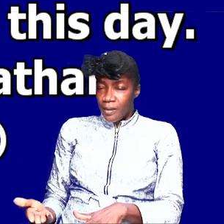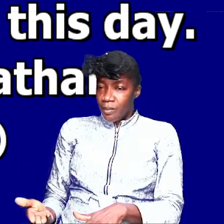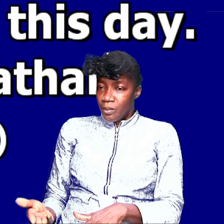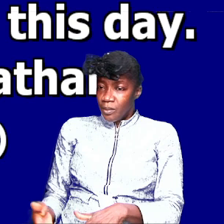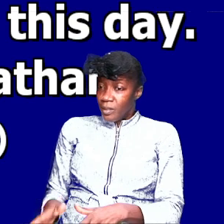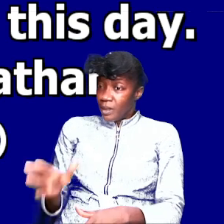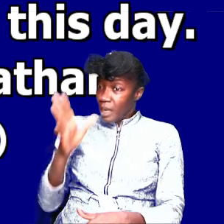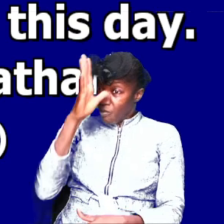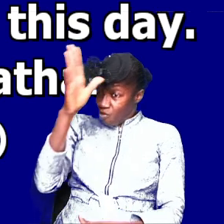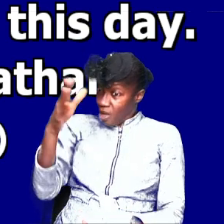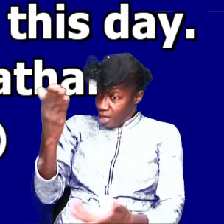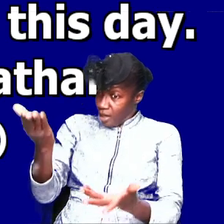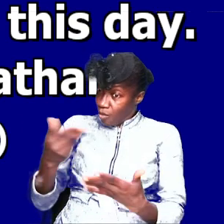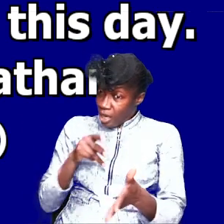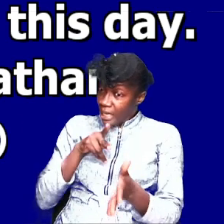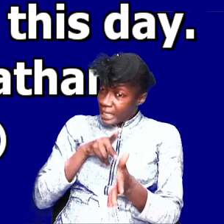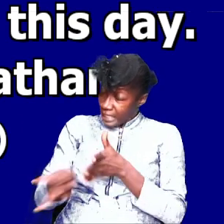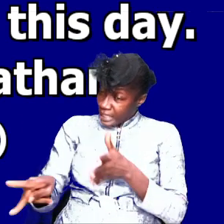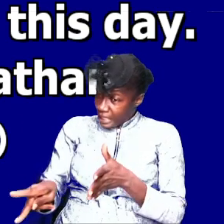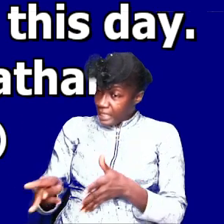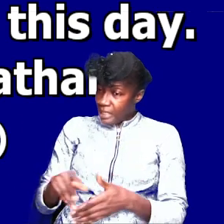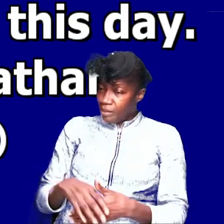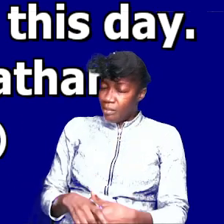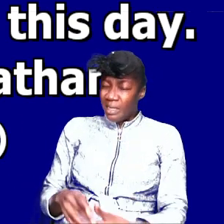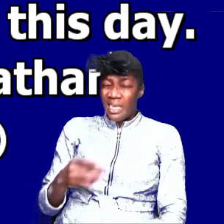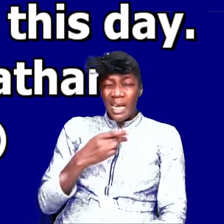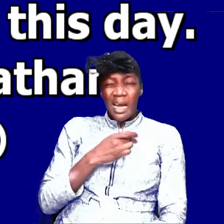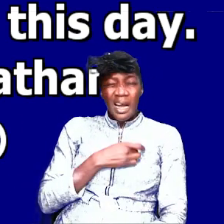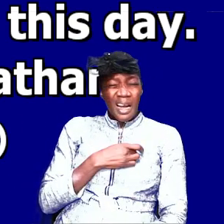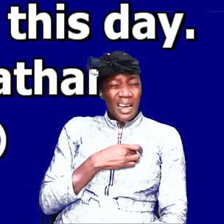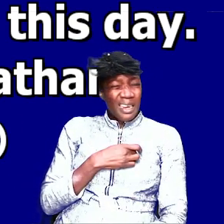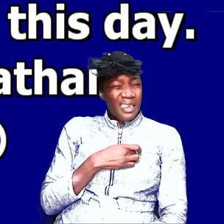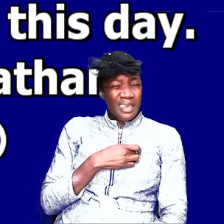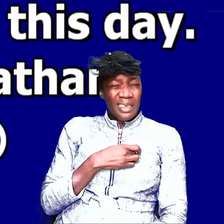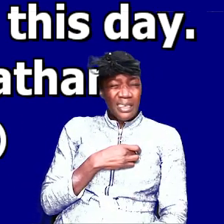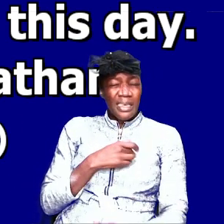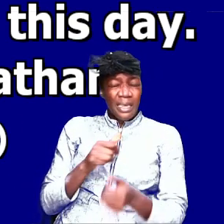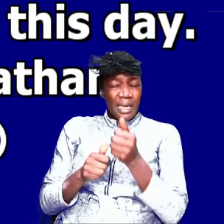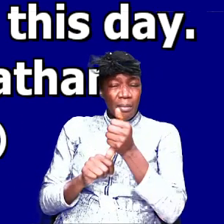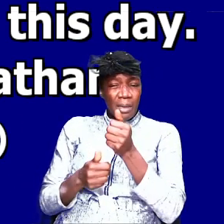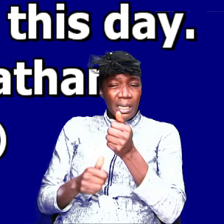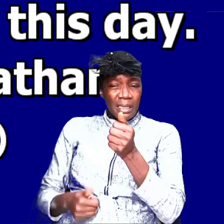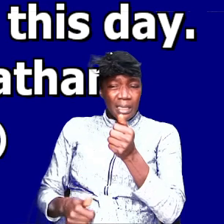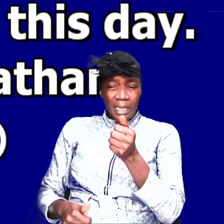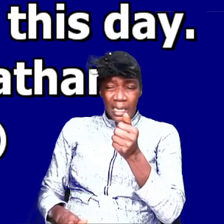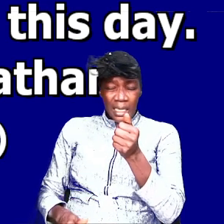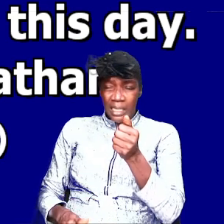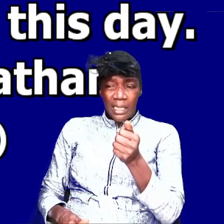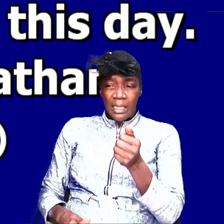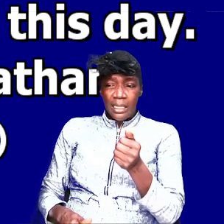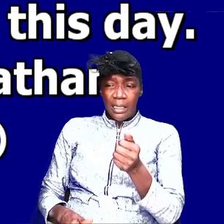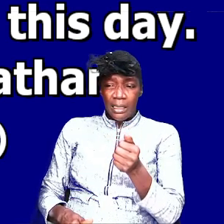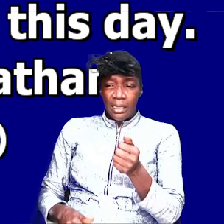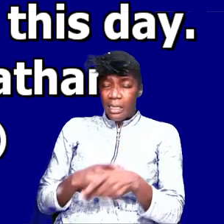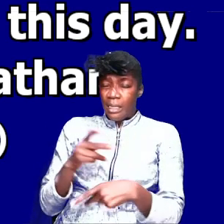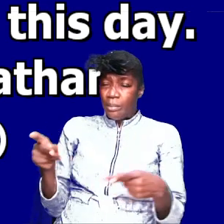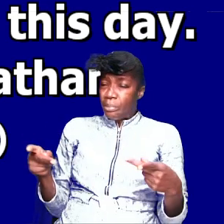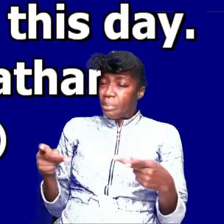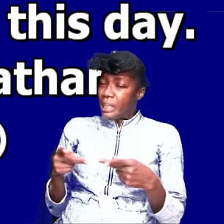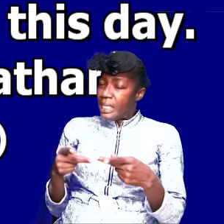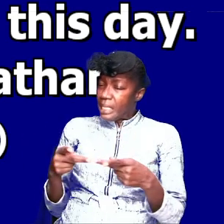him. The man's heart was in a place, he was in a backslidden state, and he